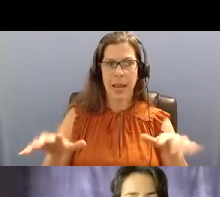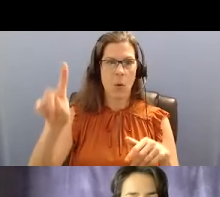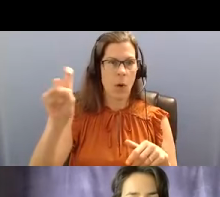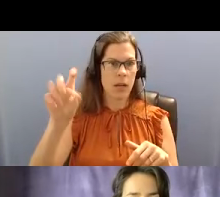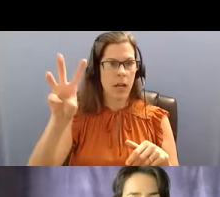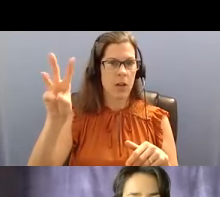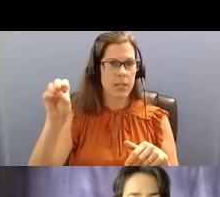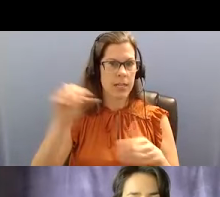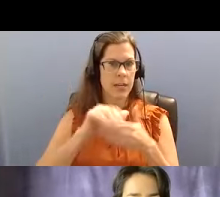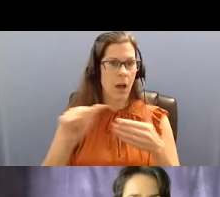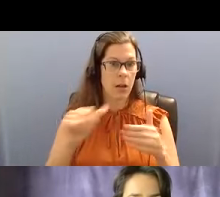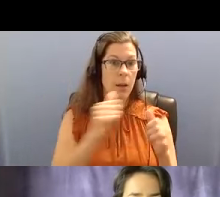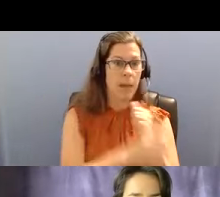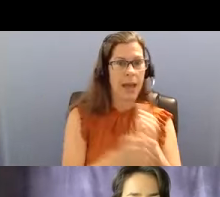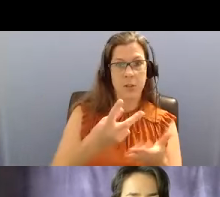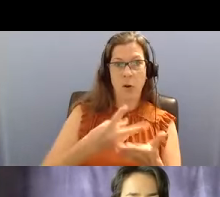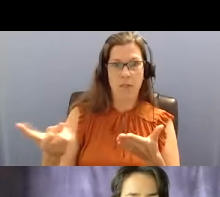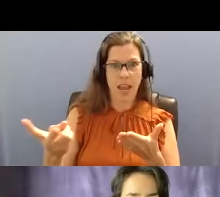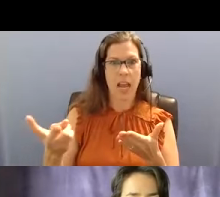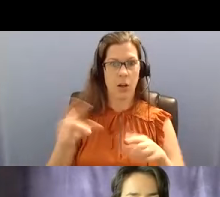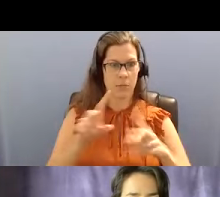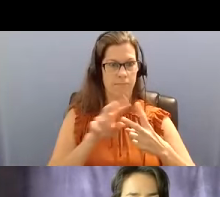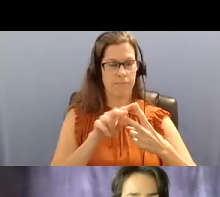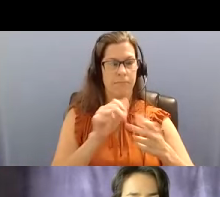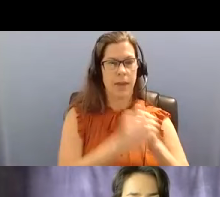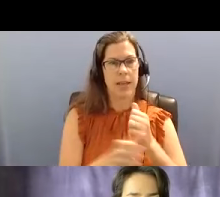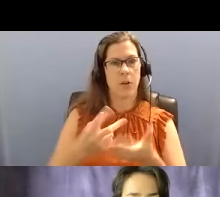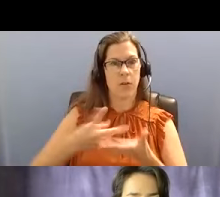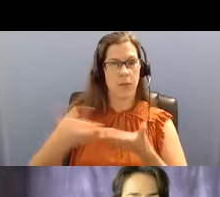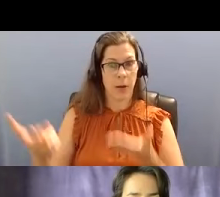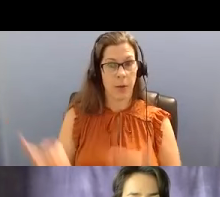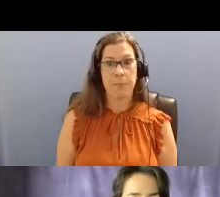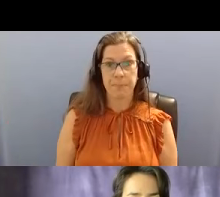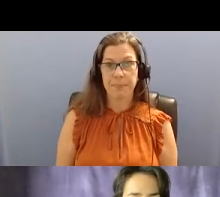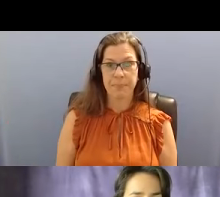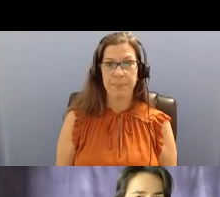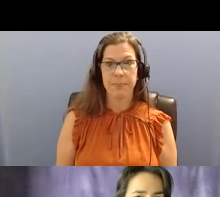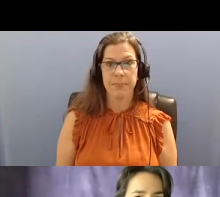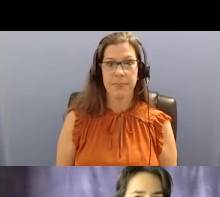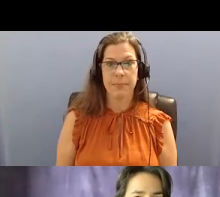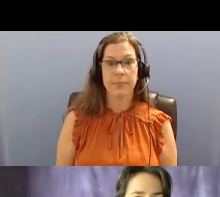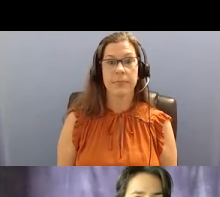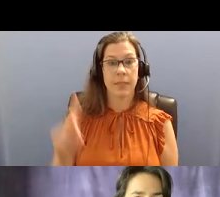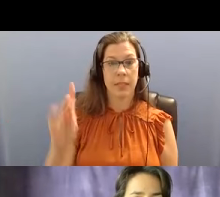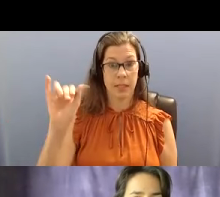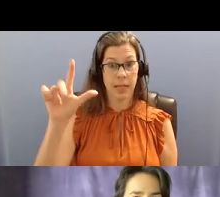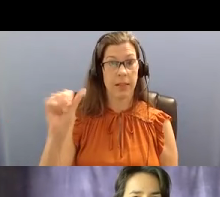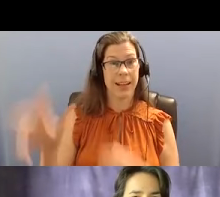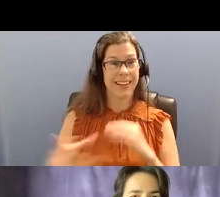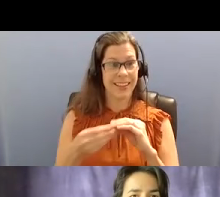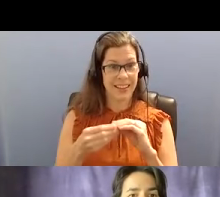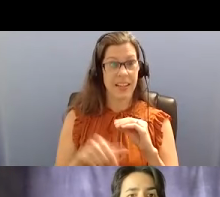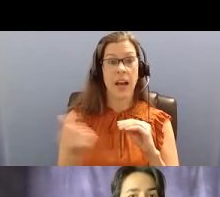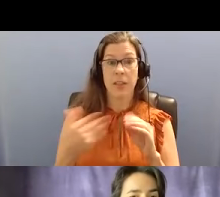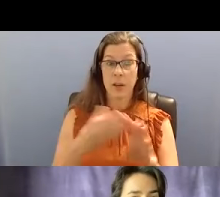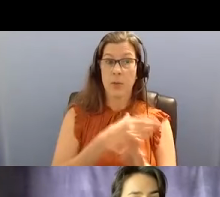fail basis. Also, the other prerequisites